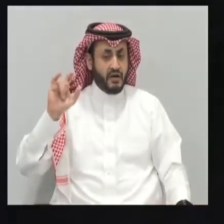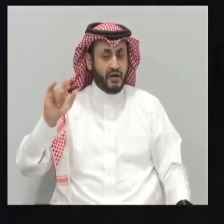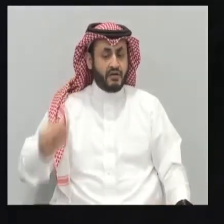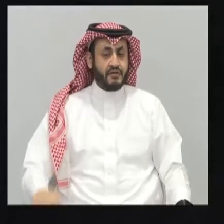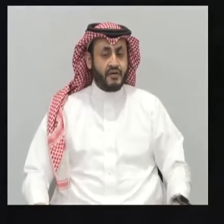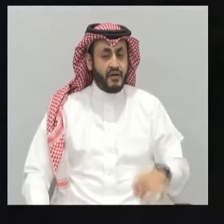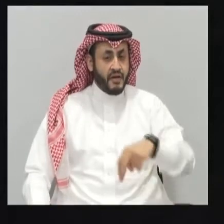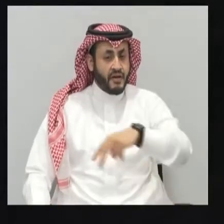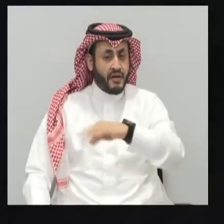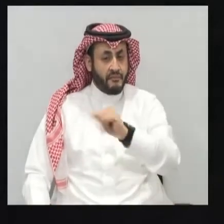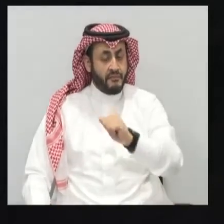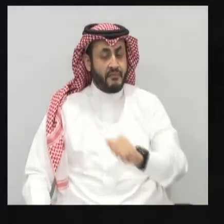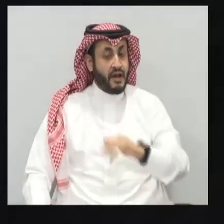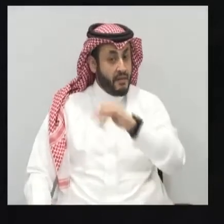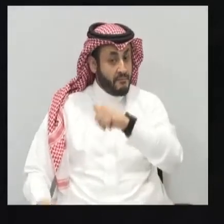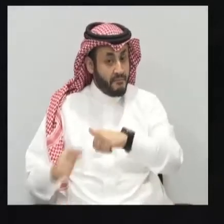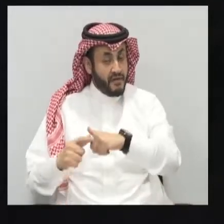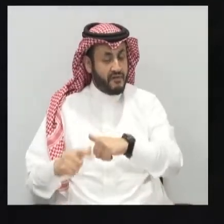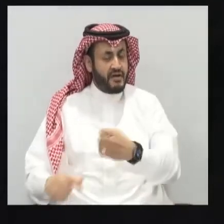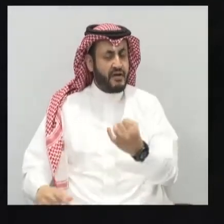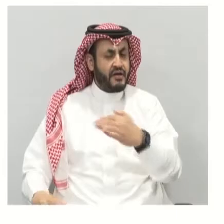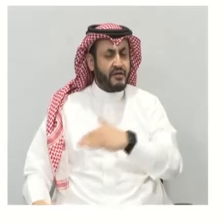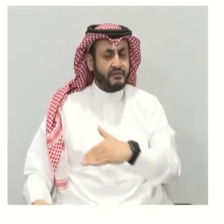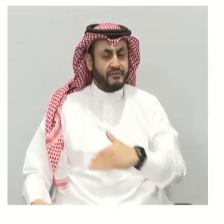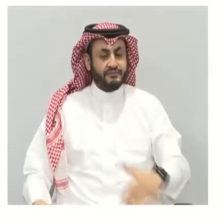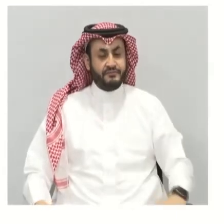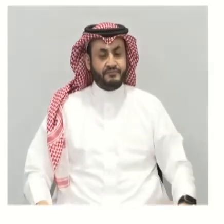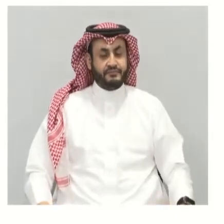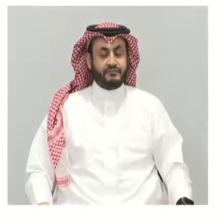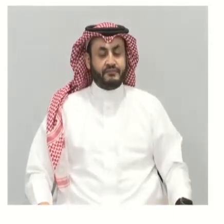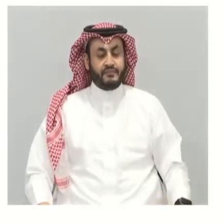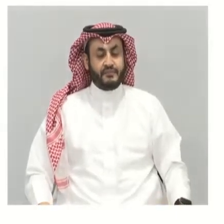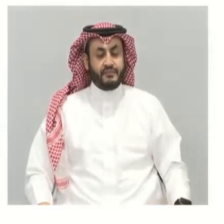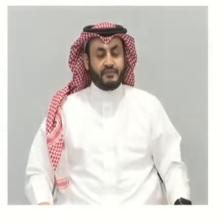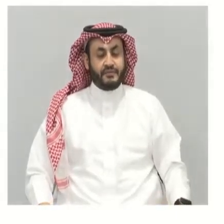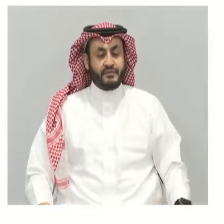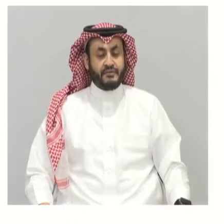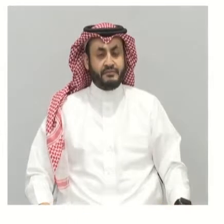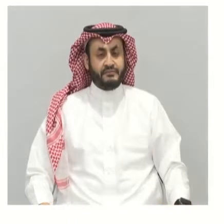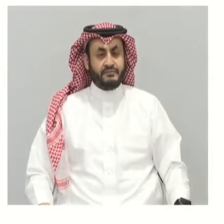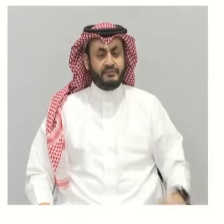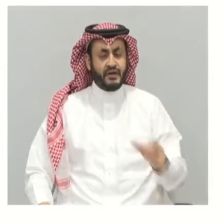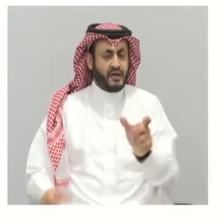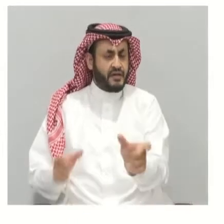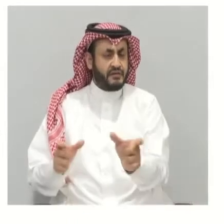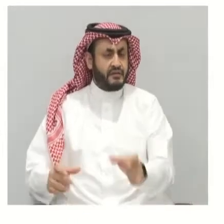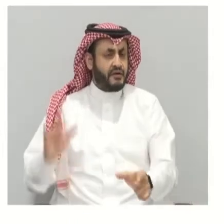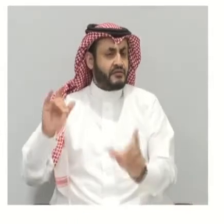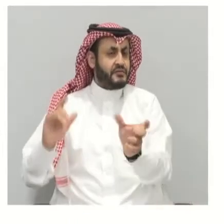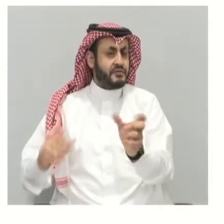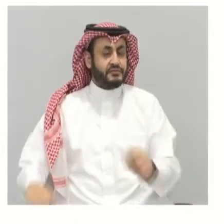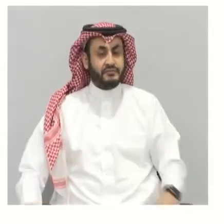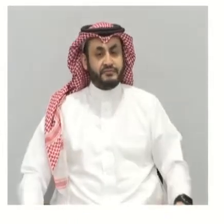day. Doesn't walk to school. So she doesn't walk to school every day. So what is the answer going to look